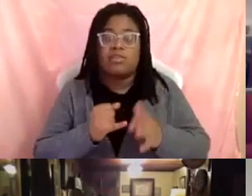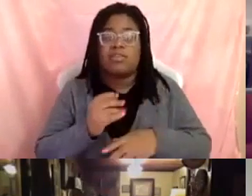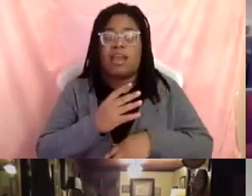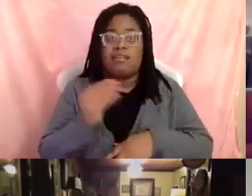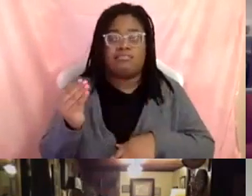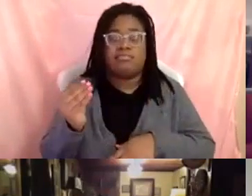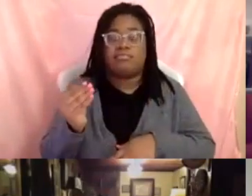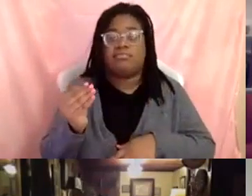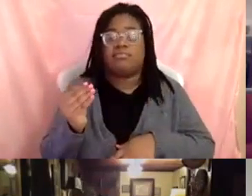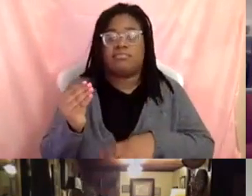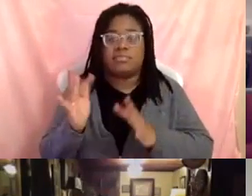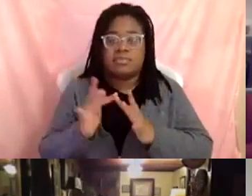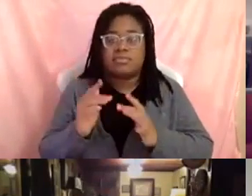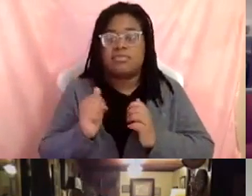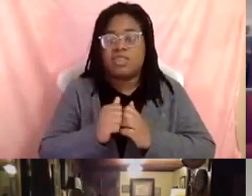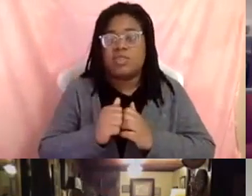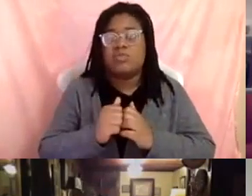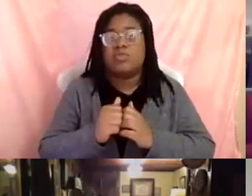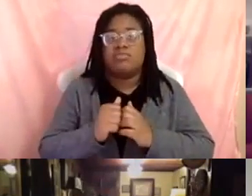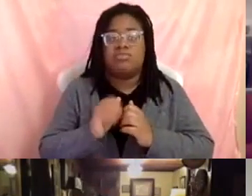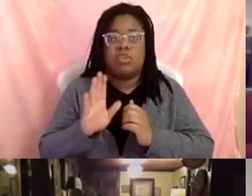then connect with building their words.